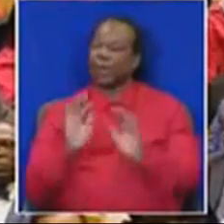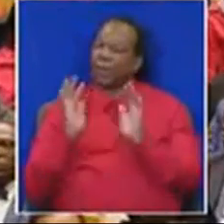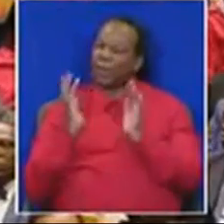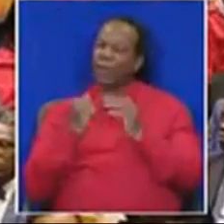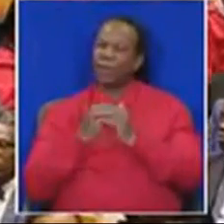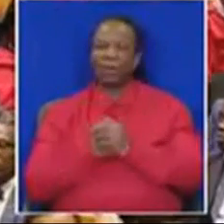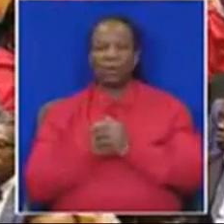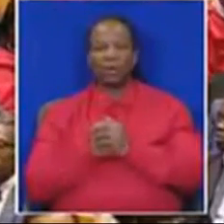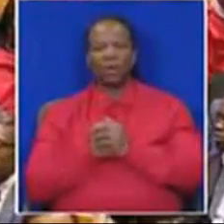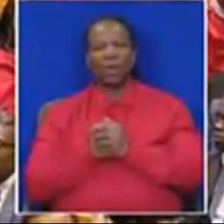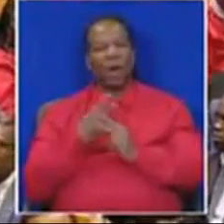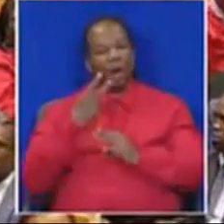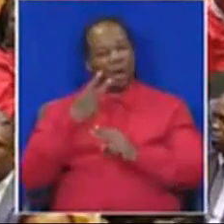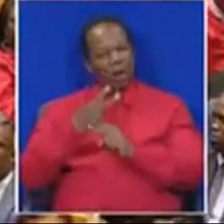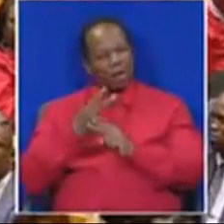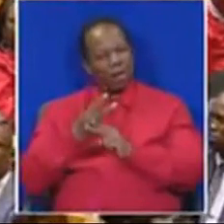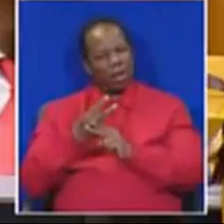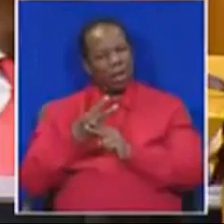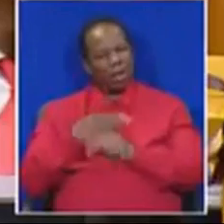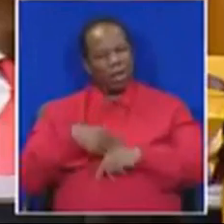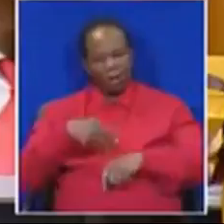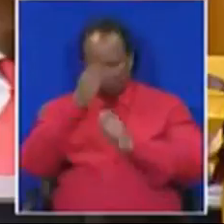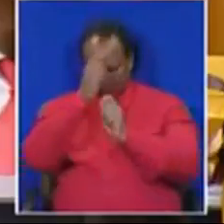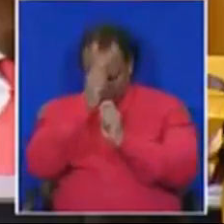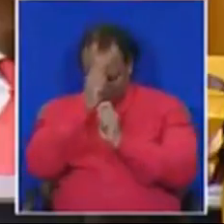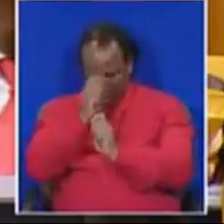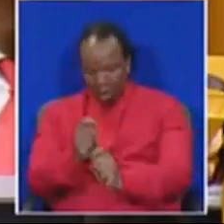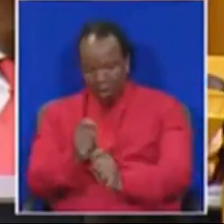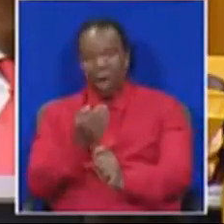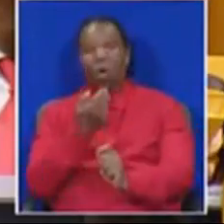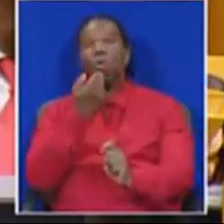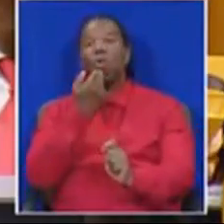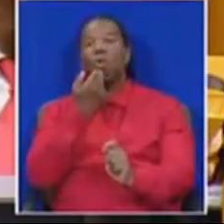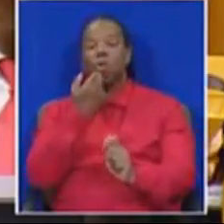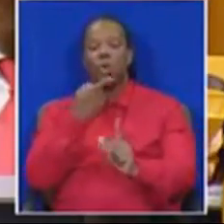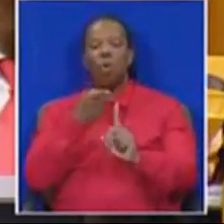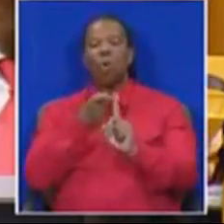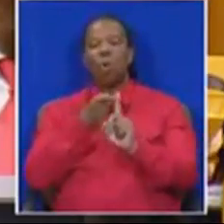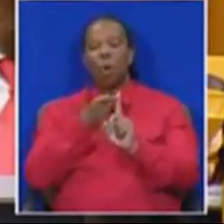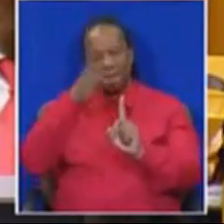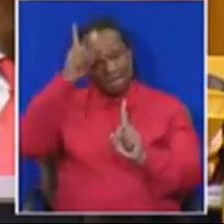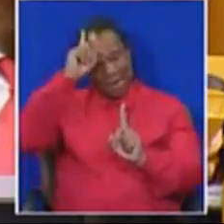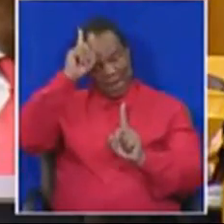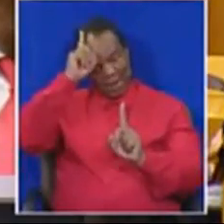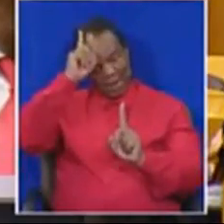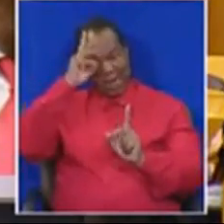We honor this son, Nelson Rolihlahla Mandela, and this